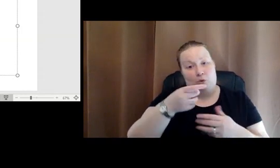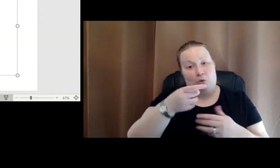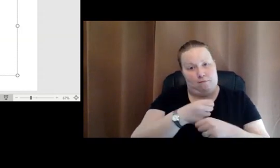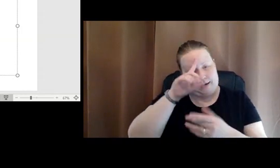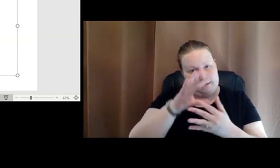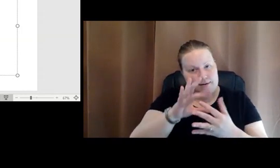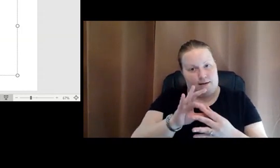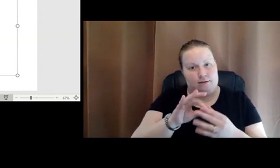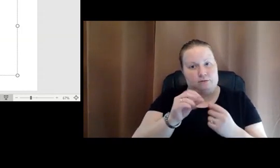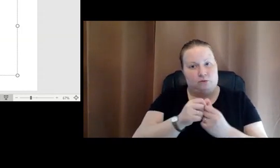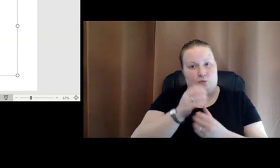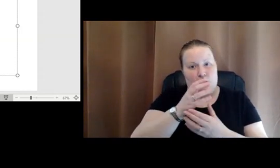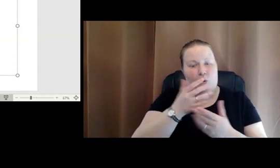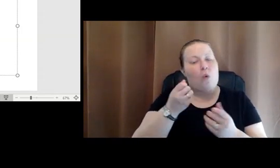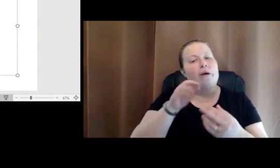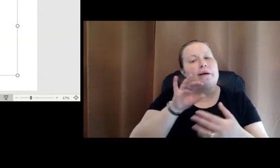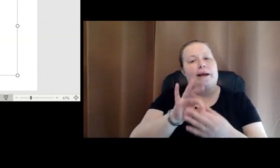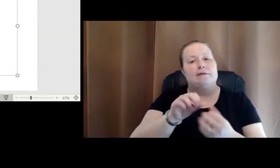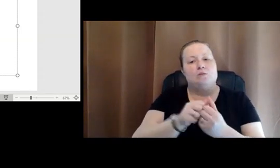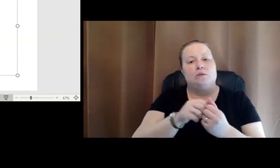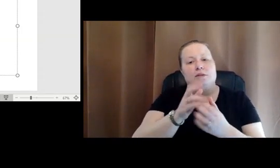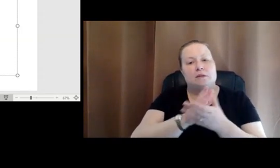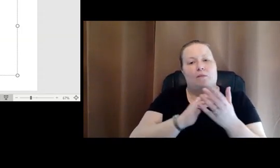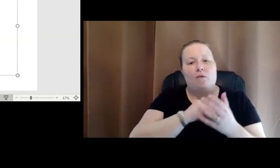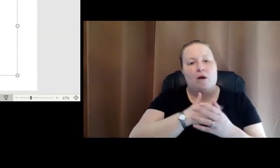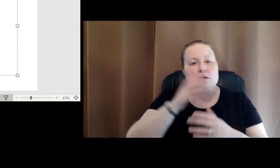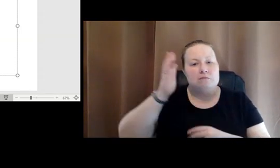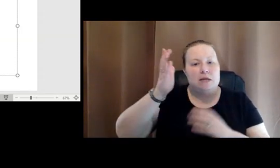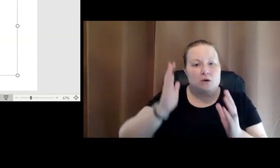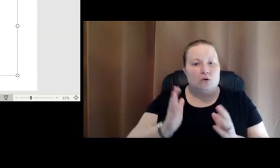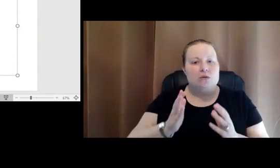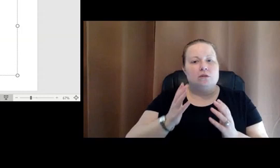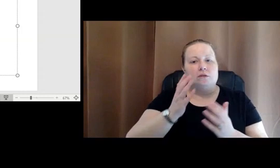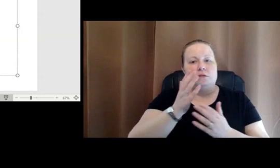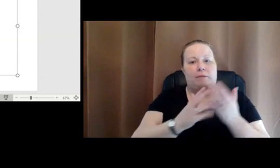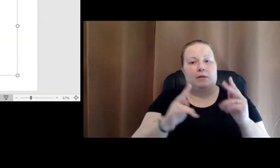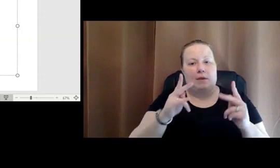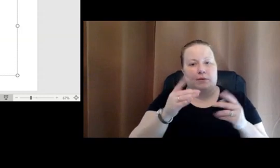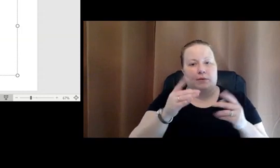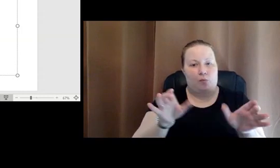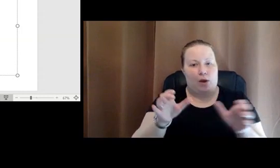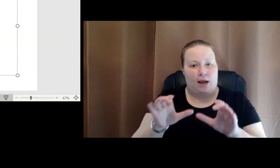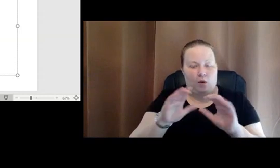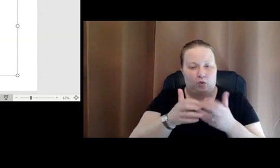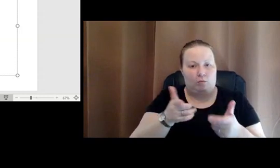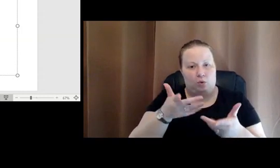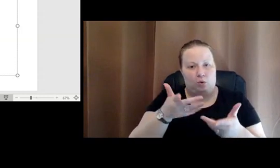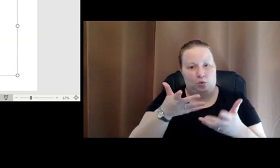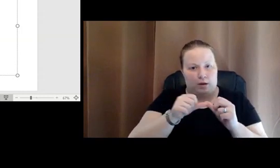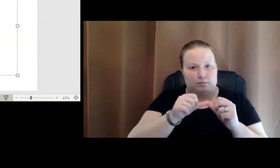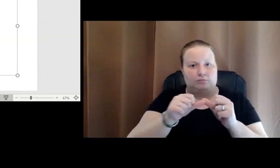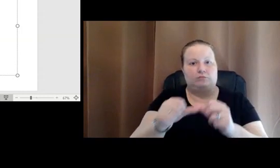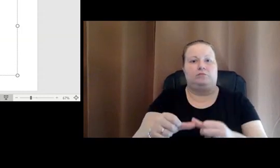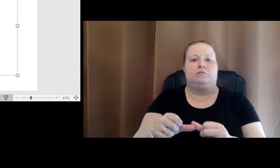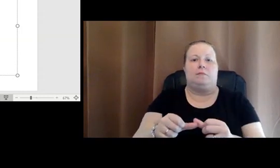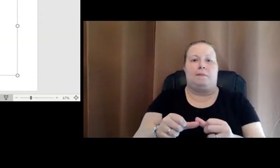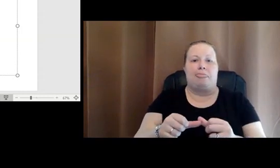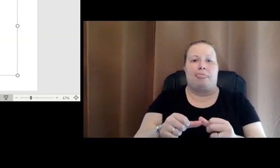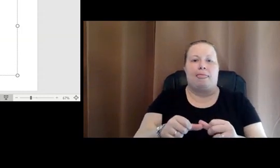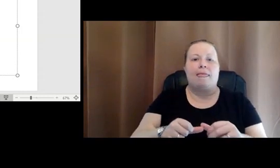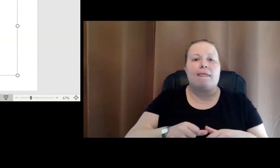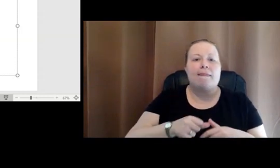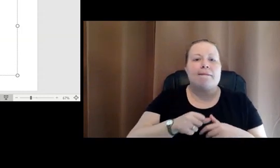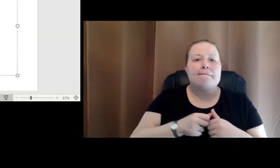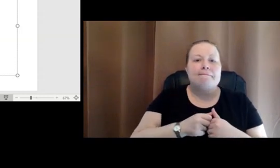here with some of our speakers, with some of the other people in your breakout group that hopefully you'll want to carry forward. I know I have with my breakout group,